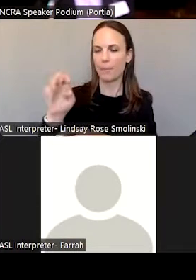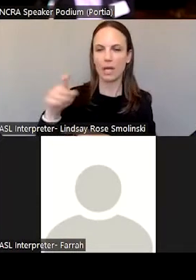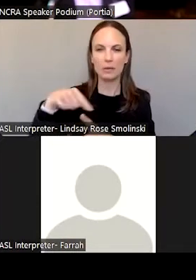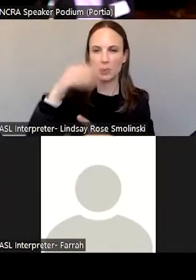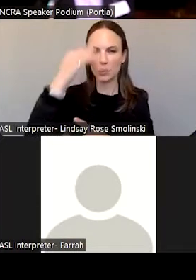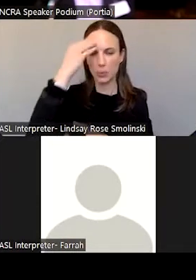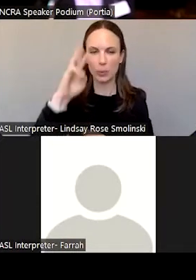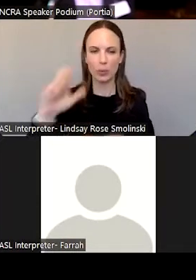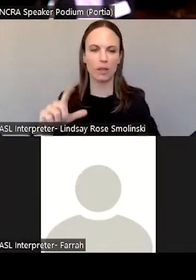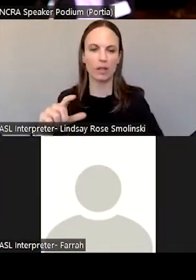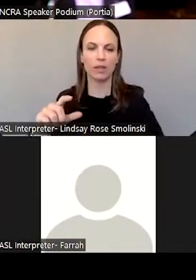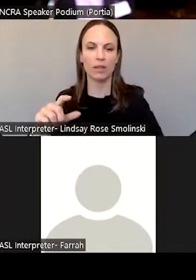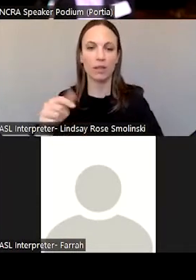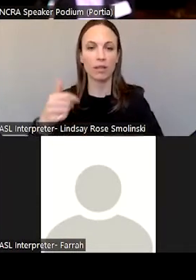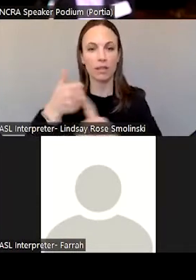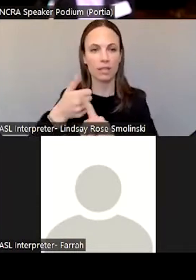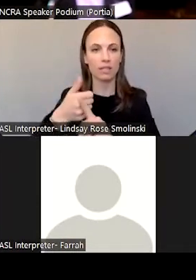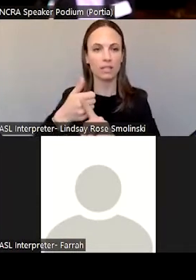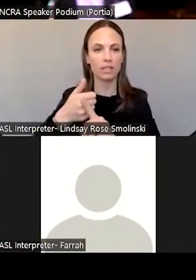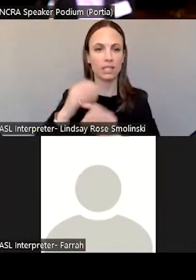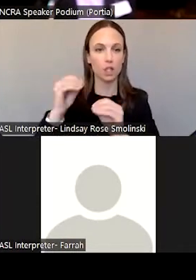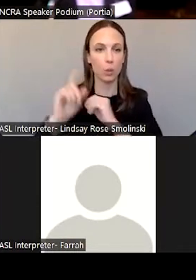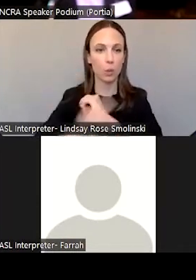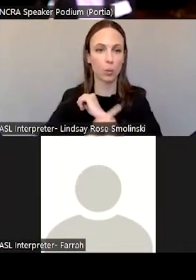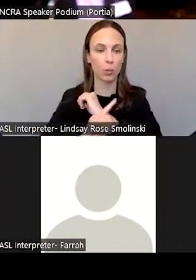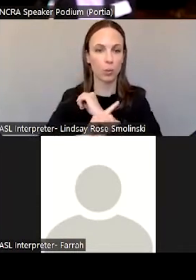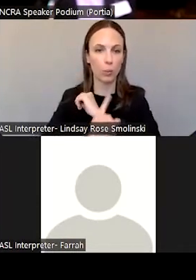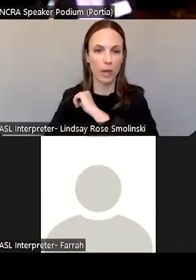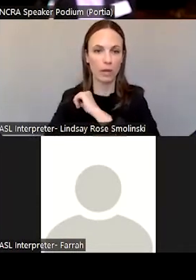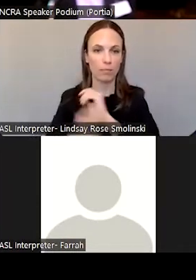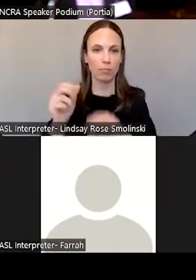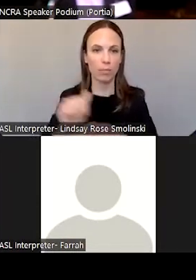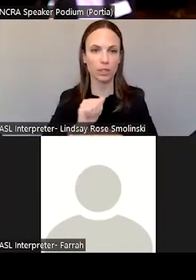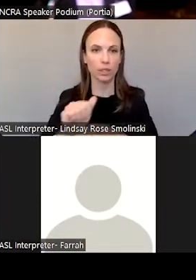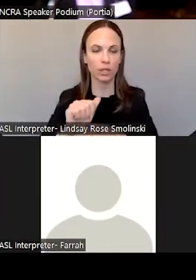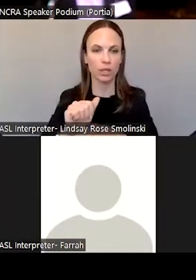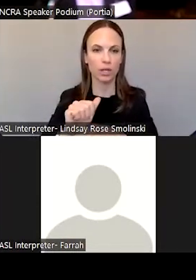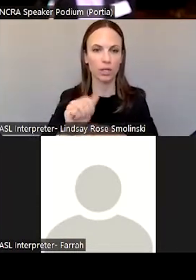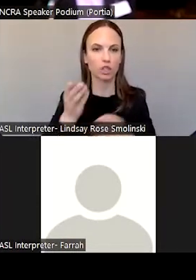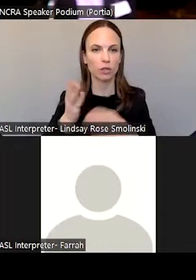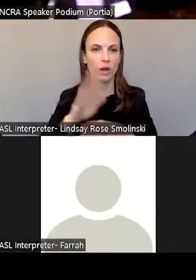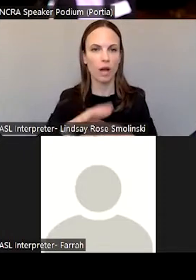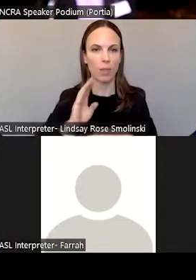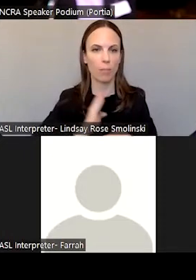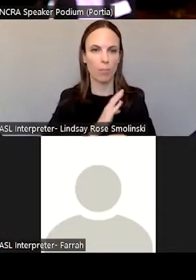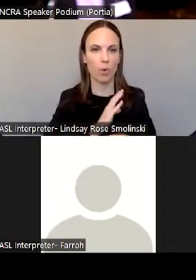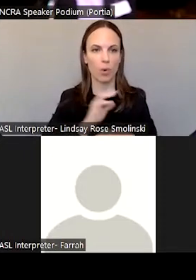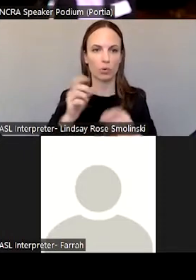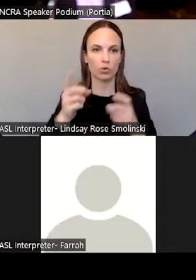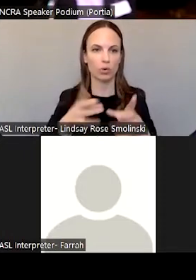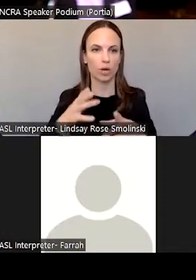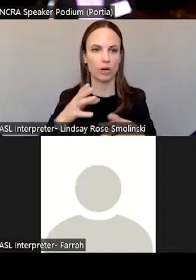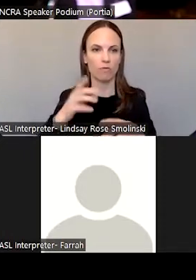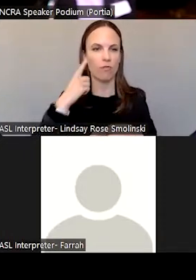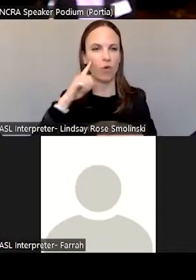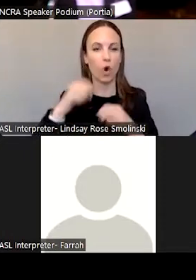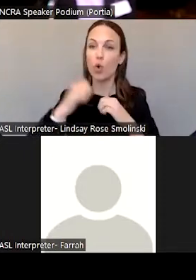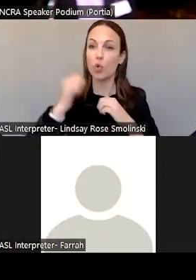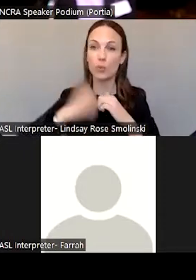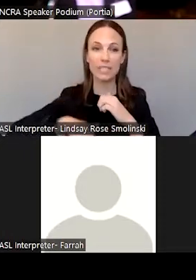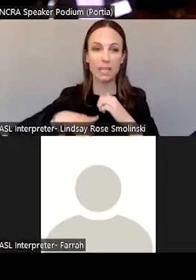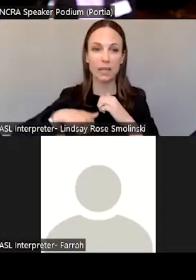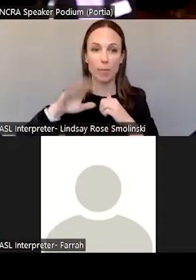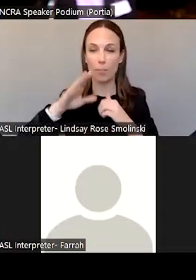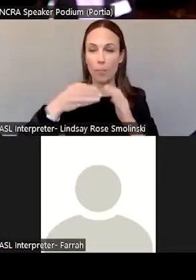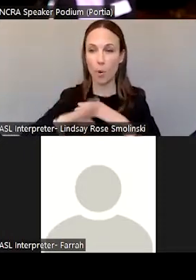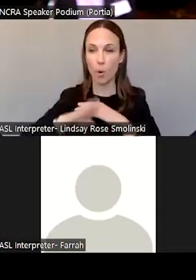here. Ruth is a zero waste practitioner and serves on the board of directors of Resilience Birthright, which is Jessica's company, I think. She will be